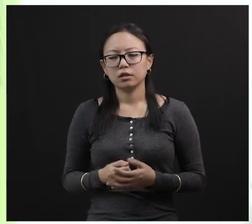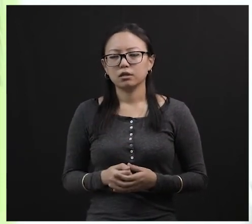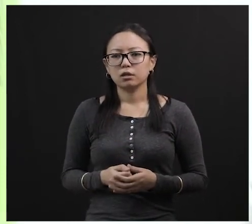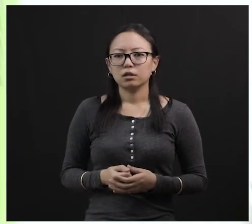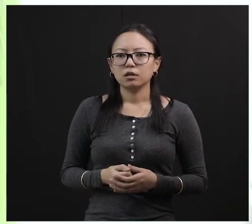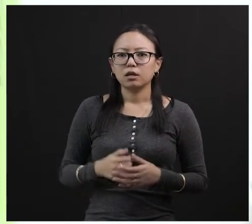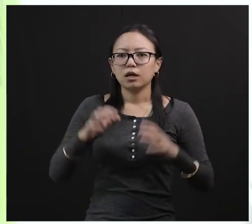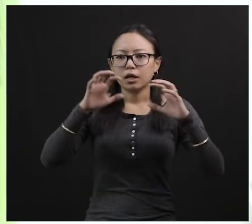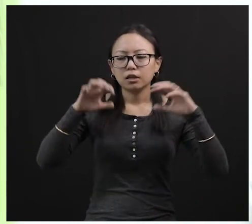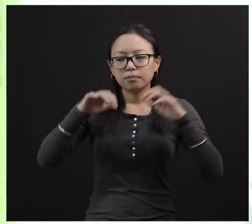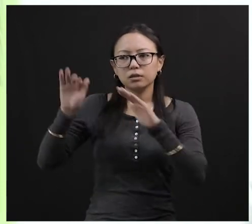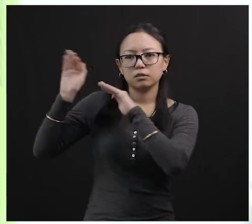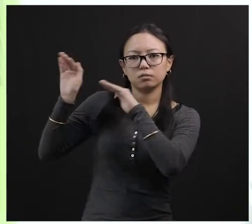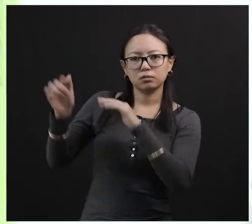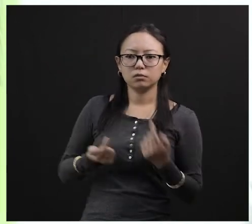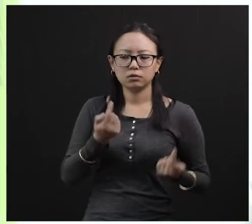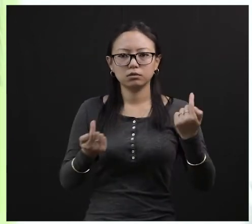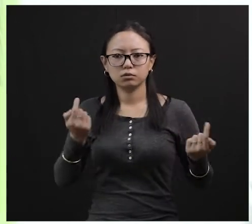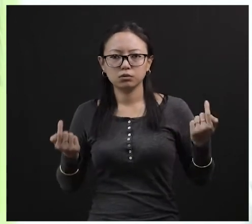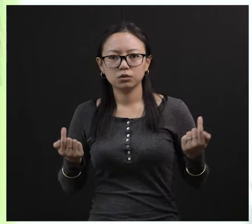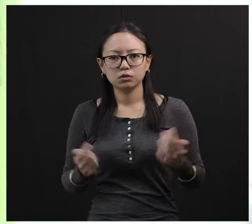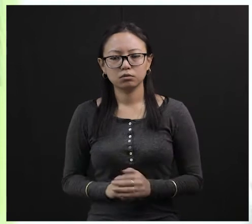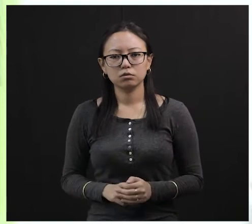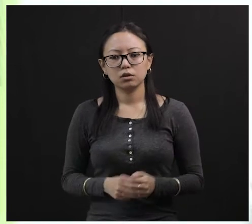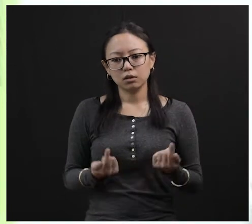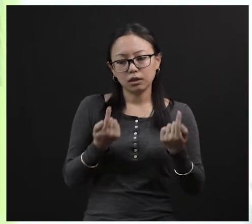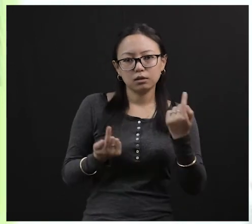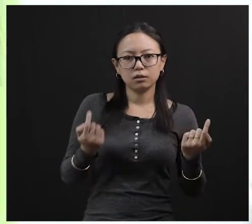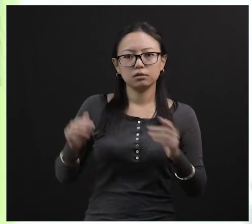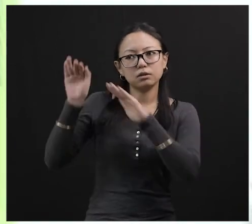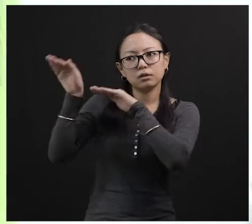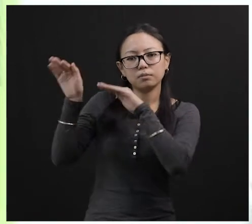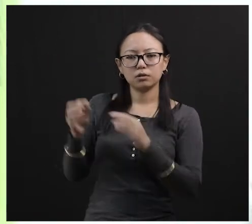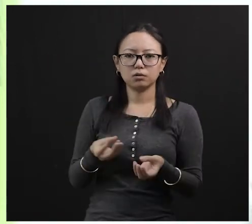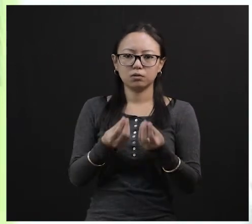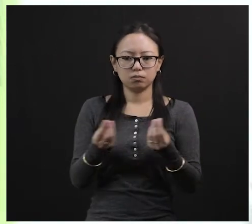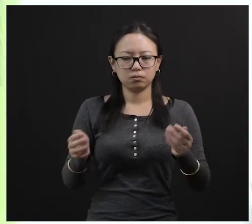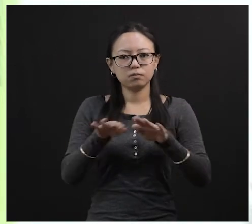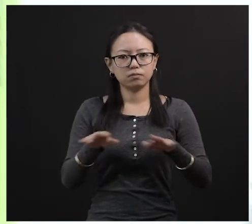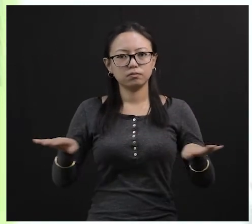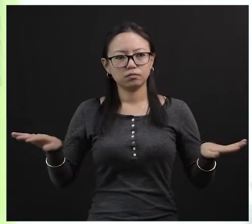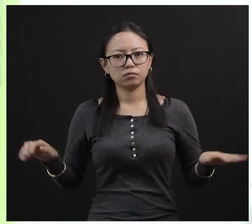soil. So soil is very, very important. Isn't it, children?